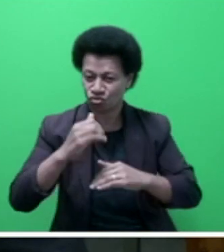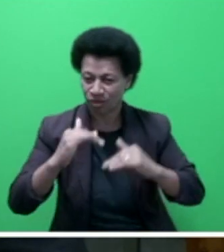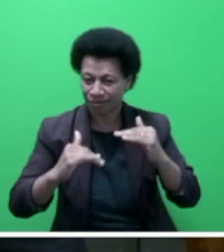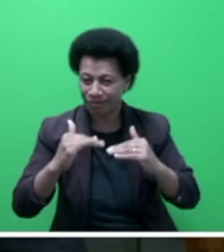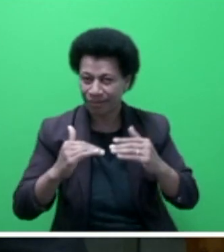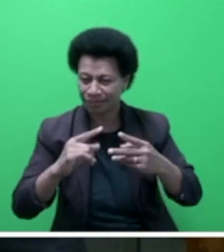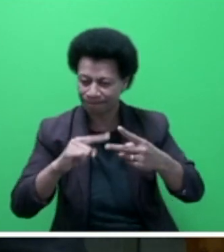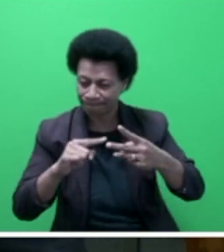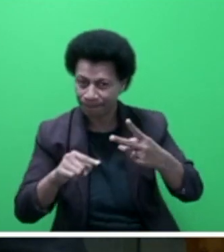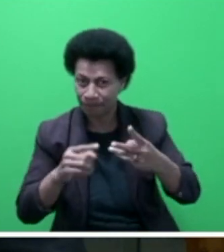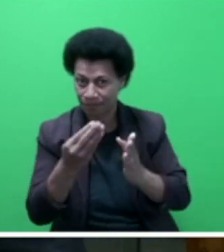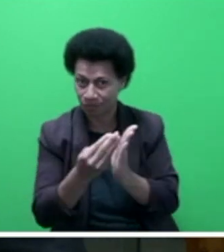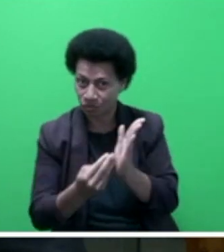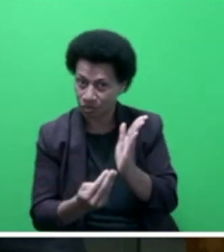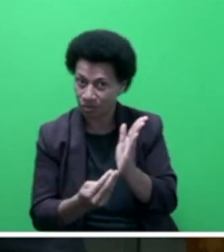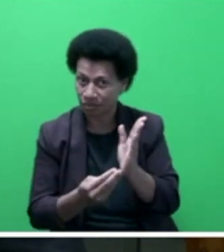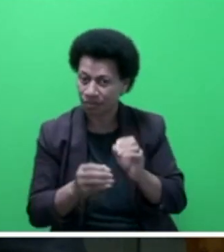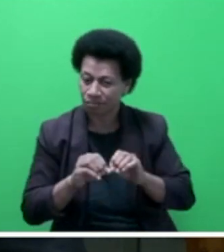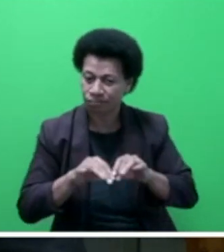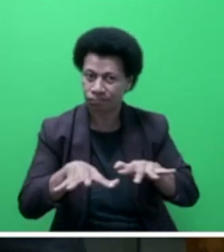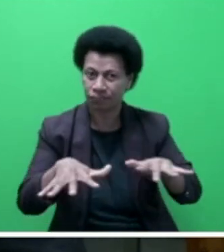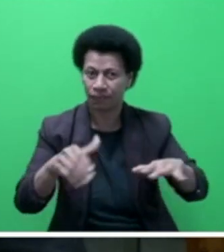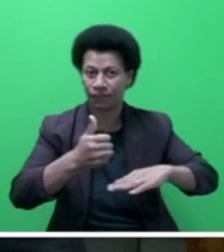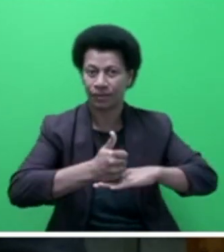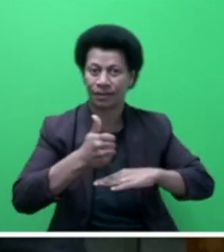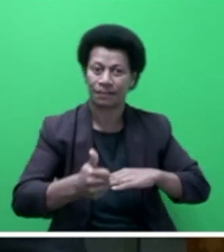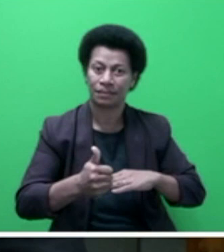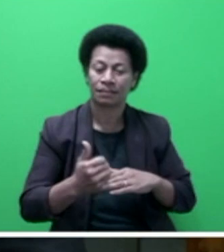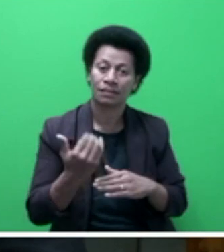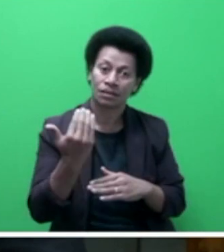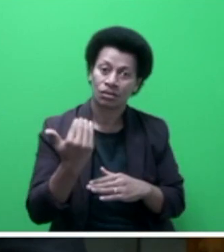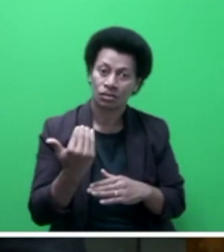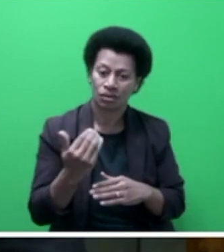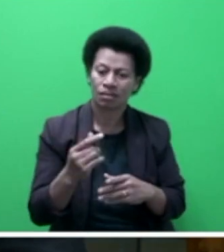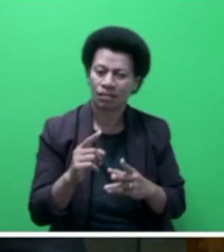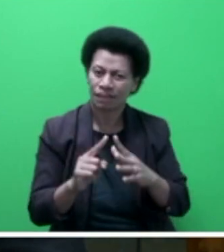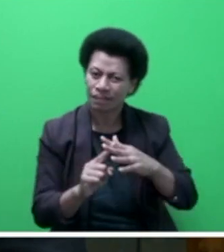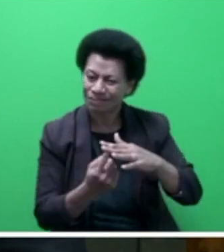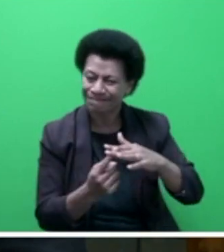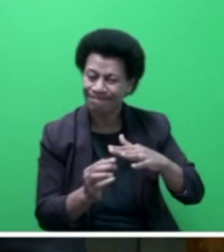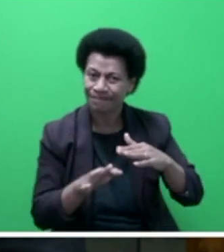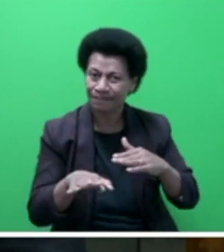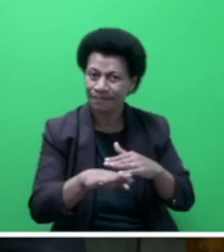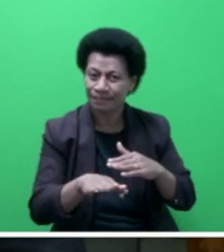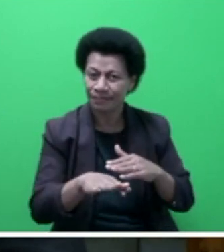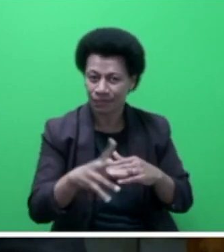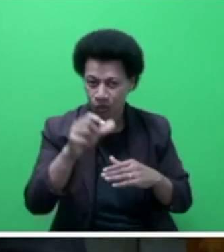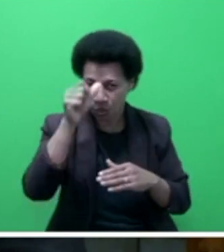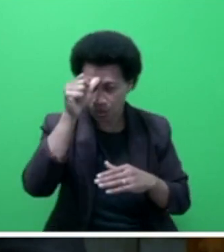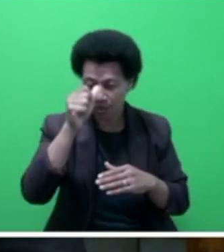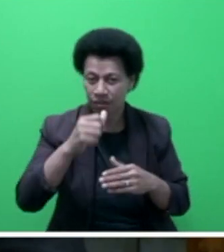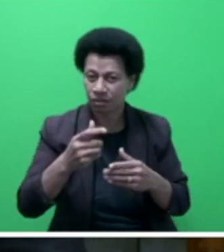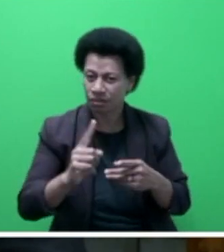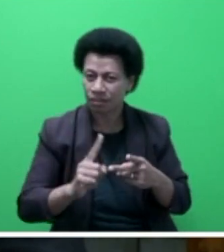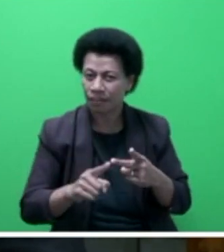responsive planning, and budgeting across government institutions, shortage of context and sector-specific knowledge products, and the need for